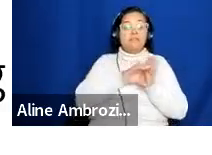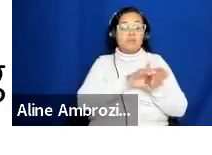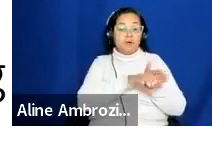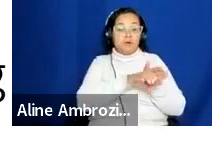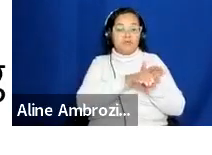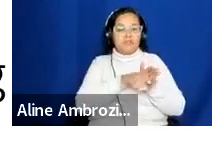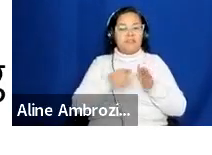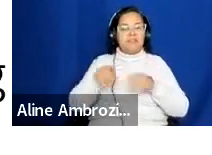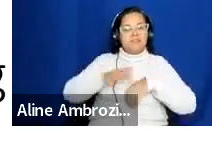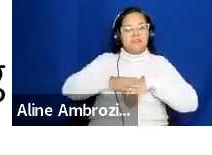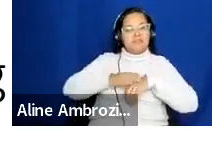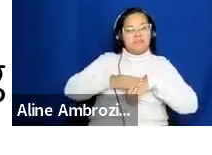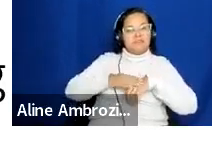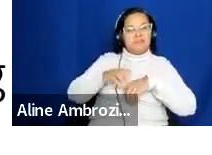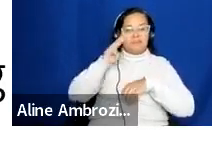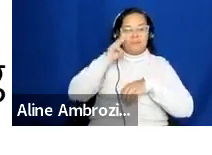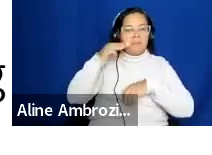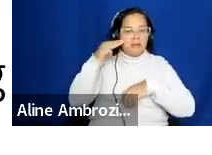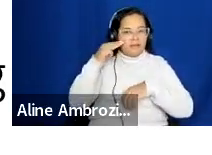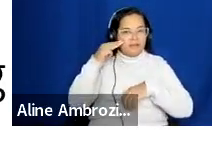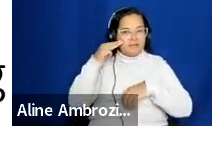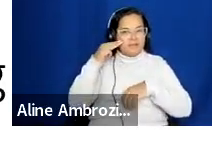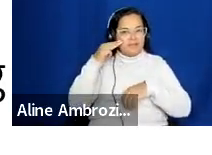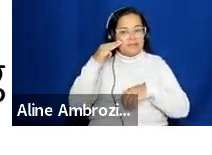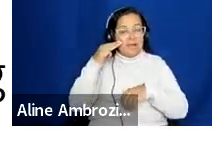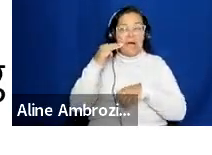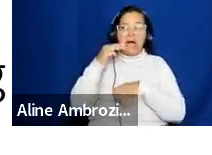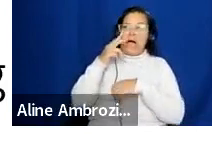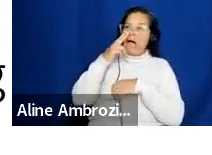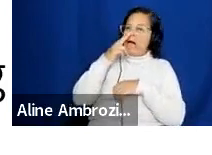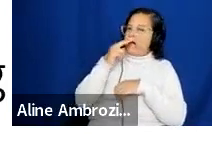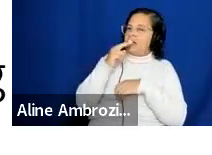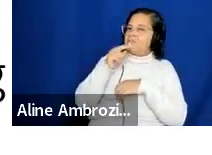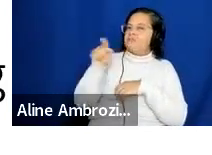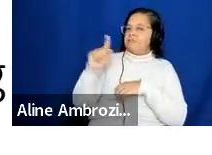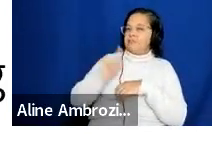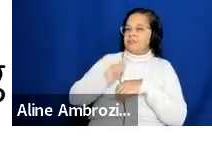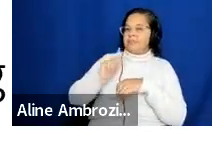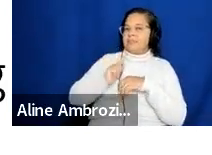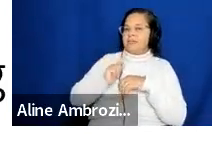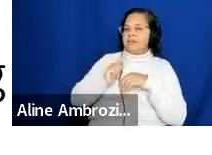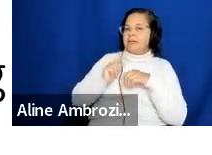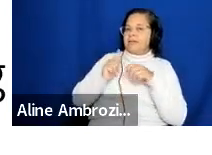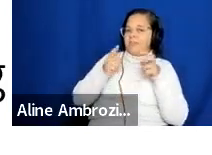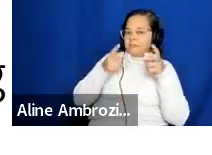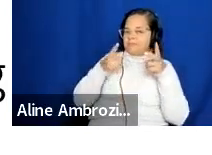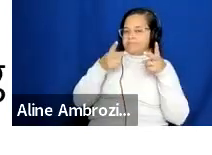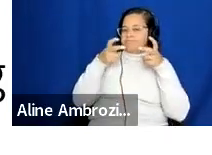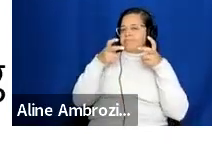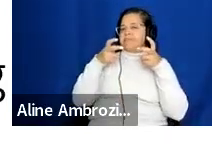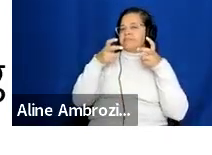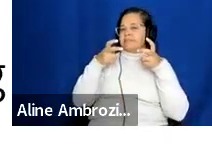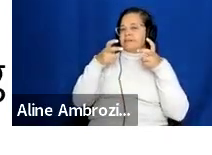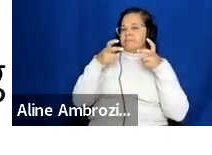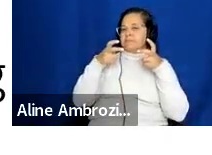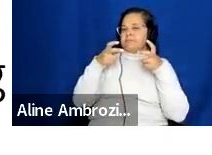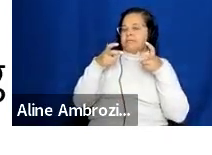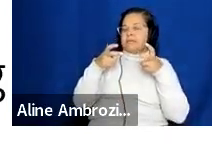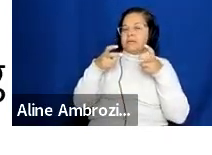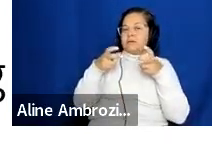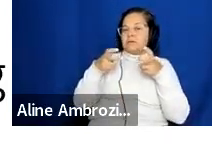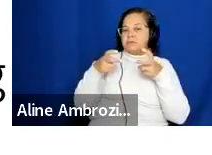Marx have a model? Does he have a view, an assumption of universal human